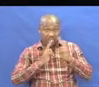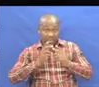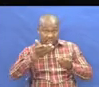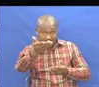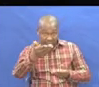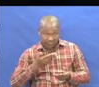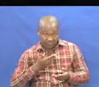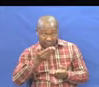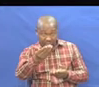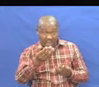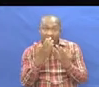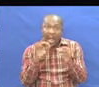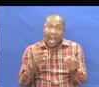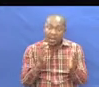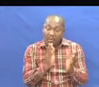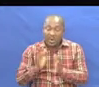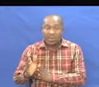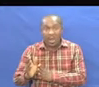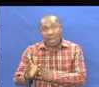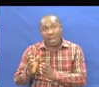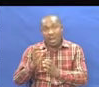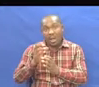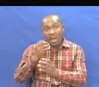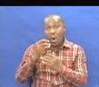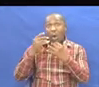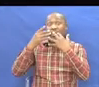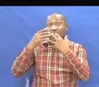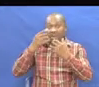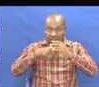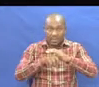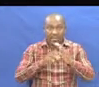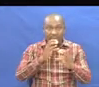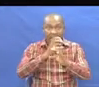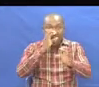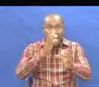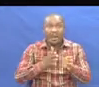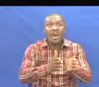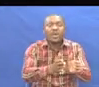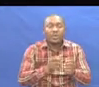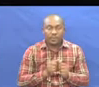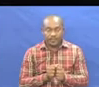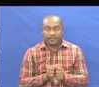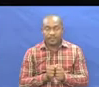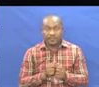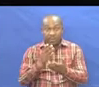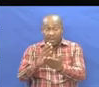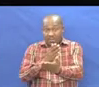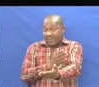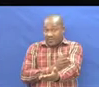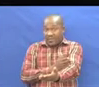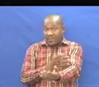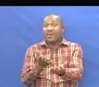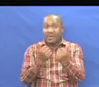discuss on how we can prepare oxygen in the laboratory. Now, before we go to prepare oxygen in the